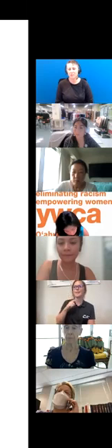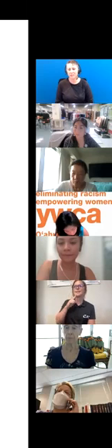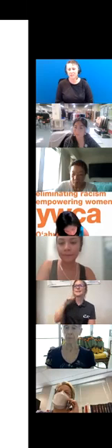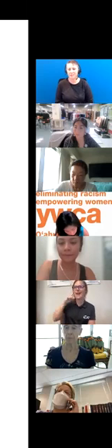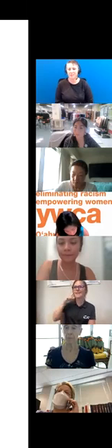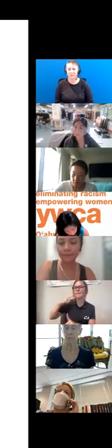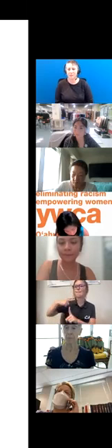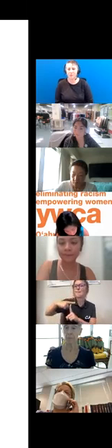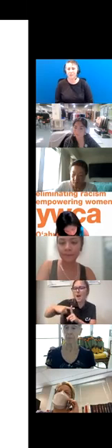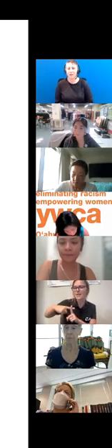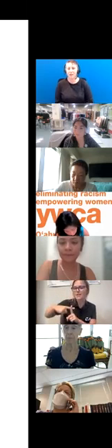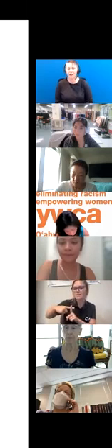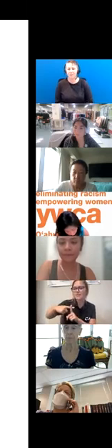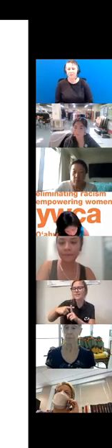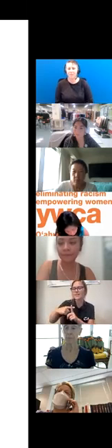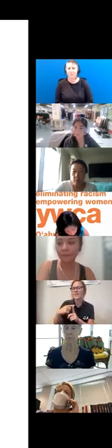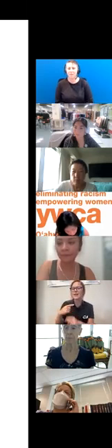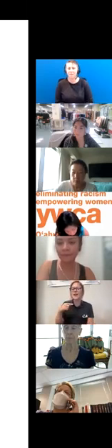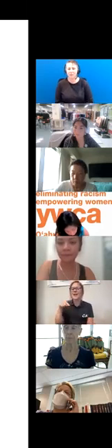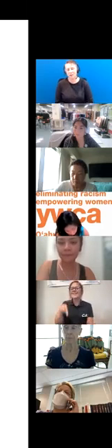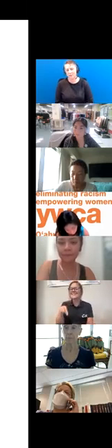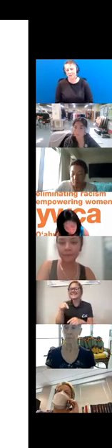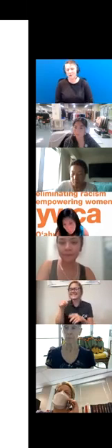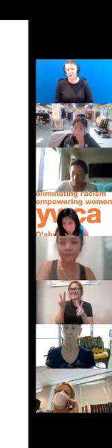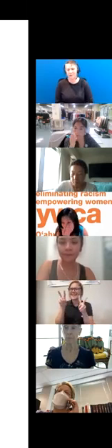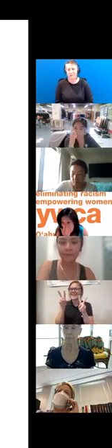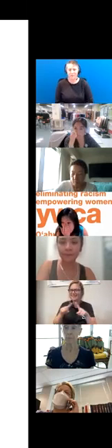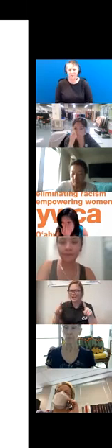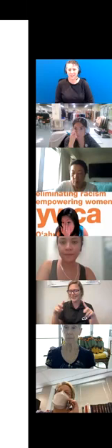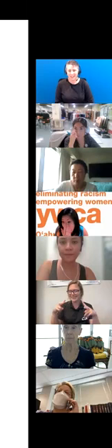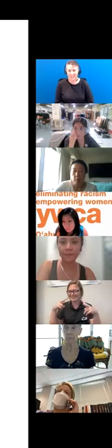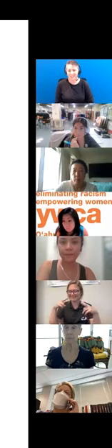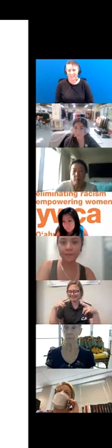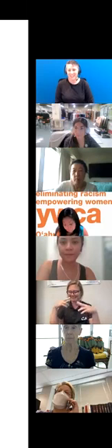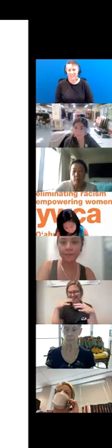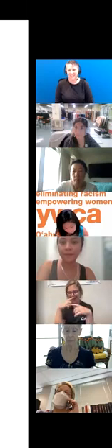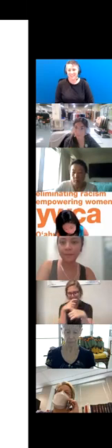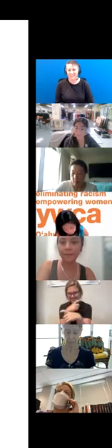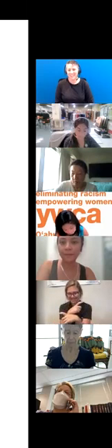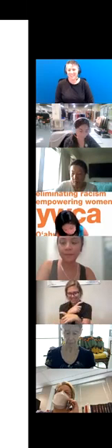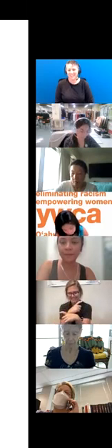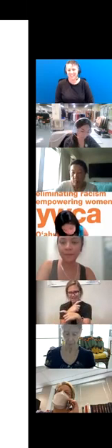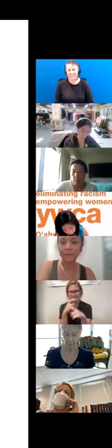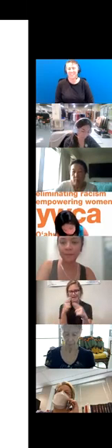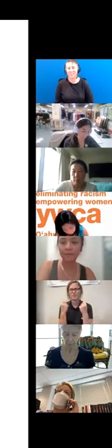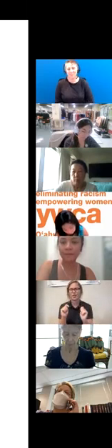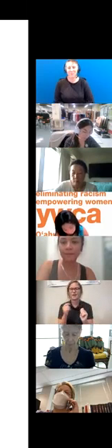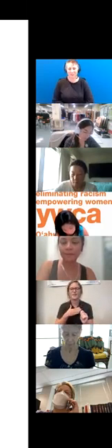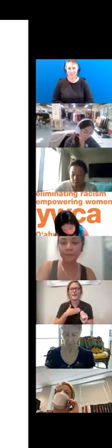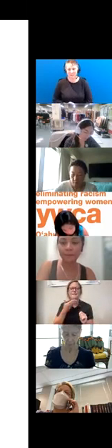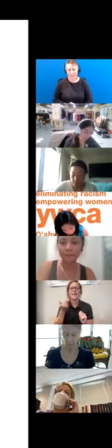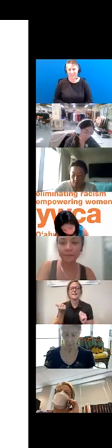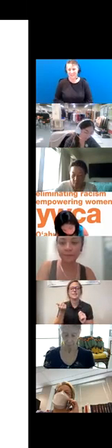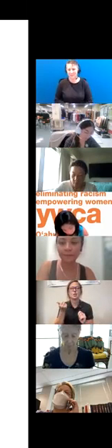consider themselves disabled, and they call themselves deaf plus. So it's just it's a little